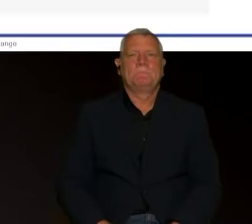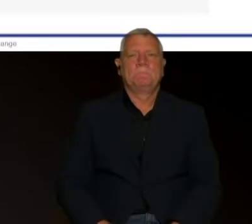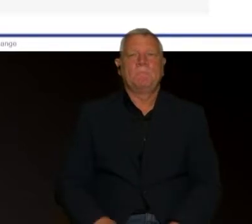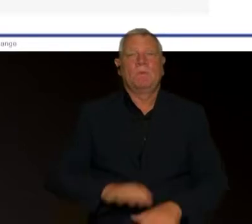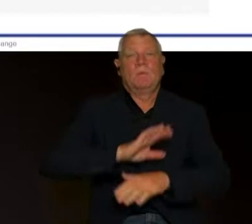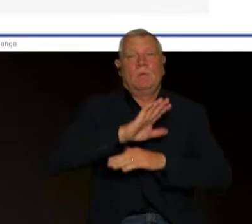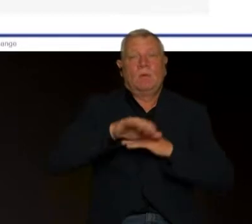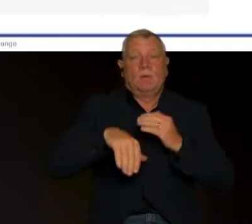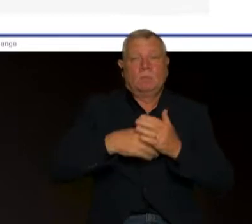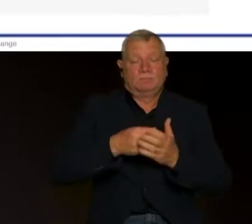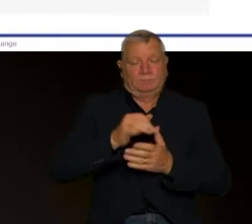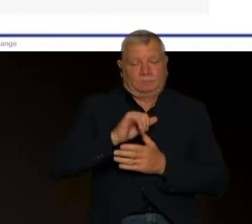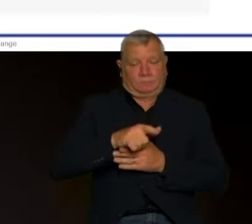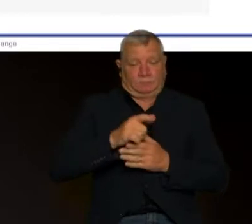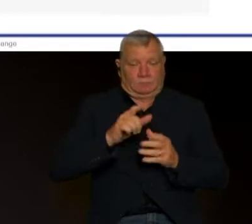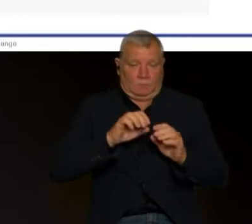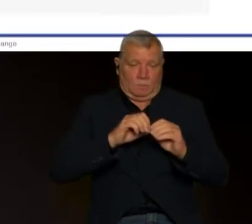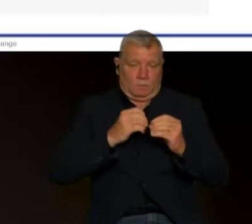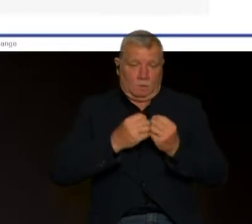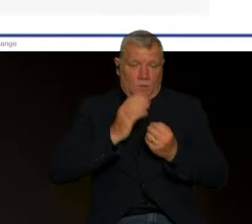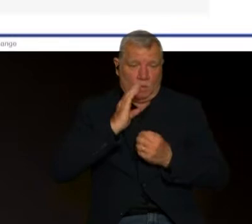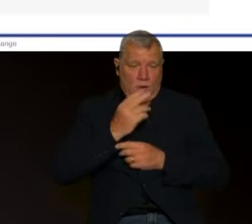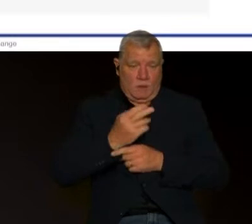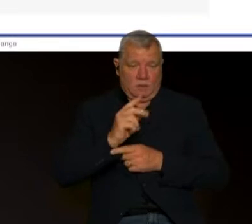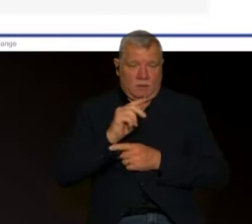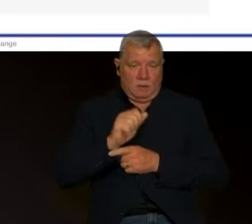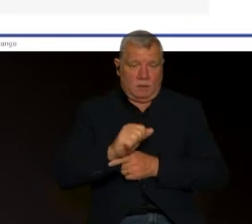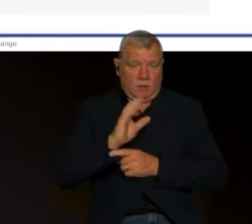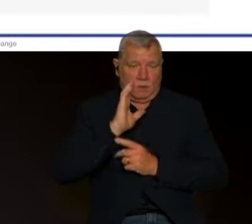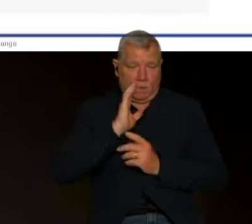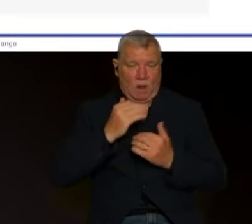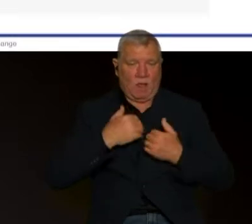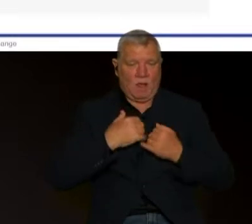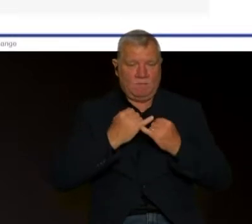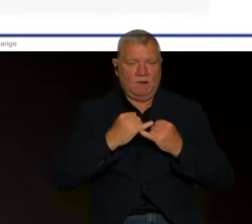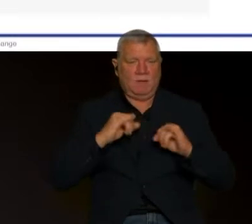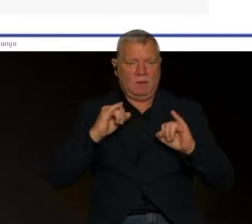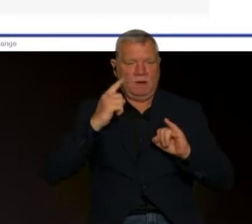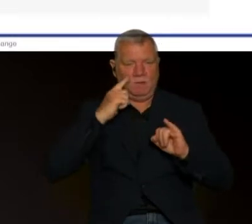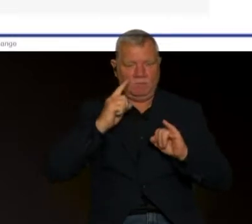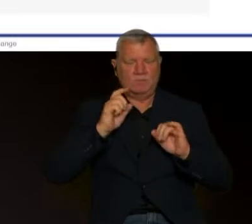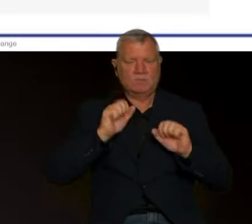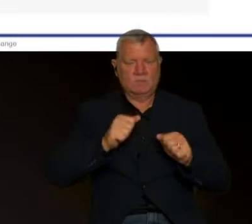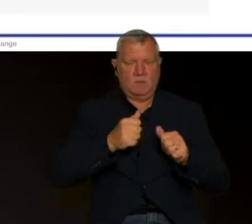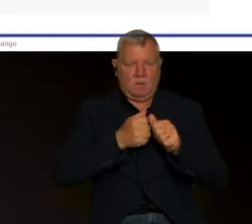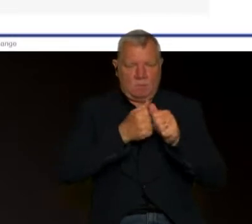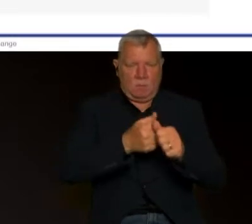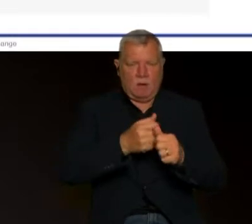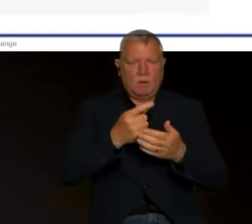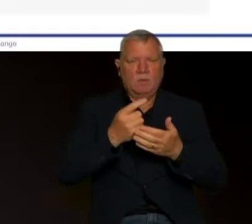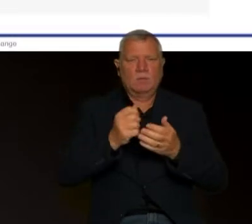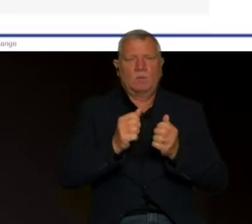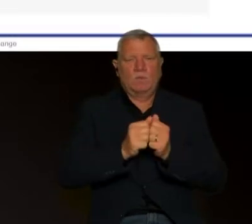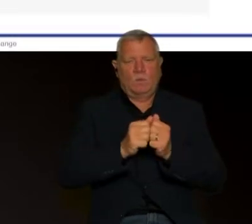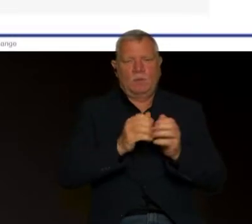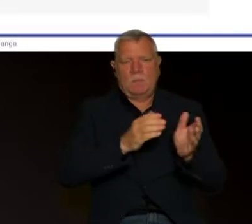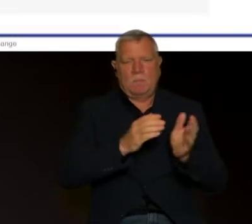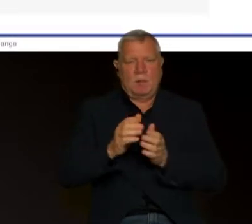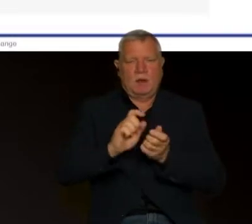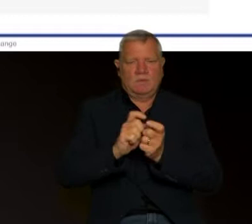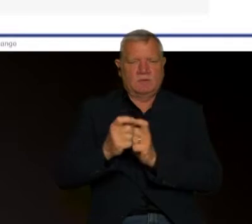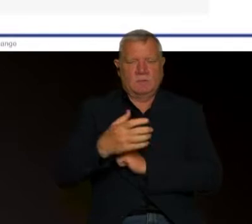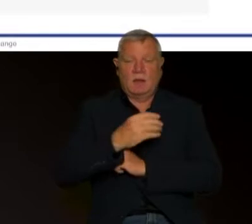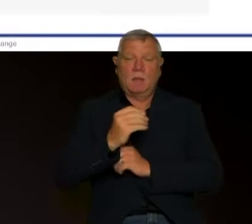in, this reorganization will provide HTA with the structural independence required to comply with the plan of adjustment and, perhaps